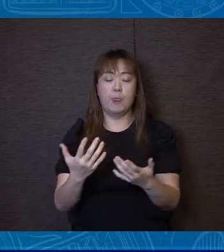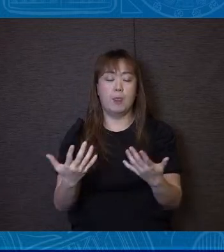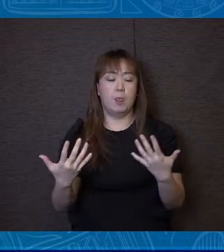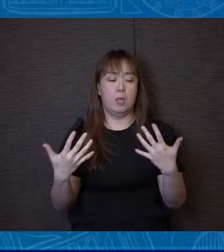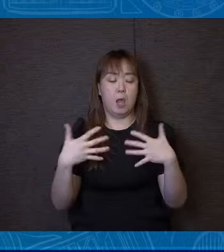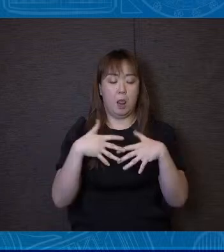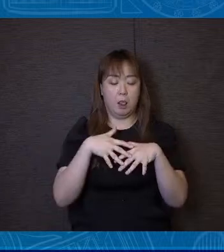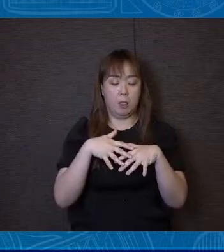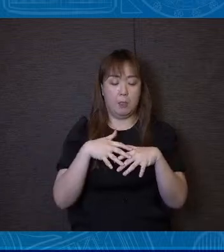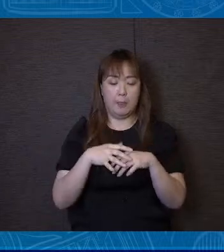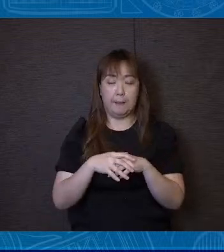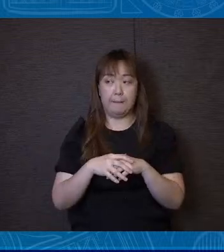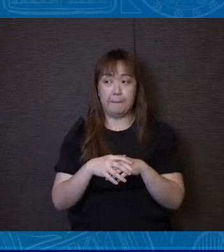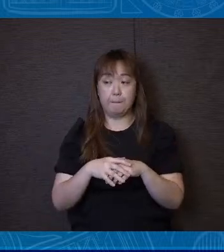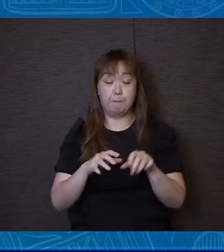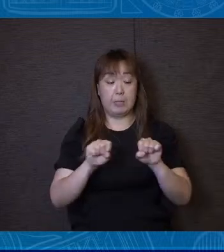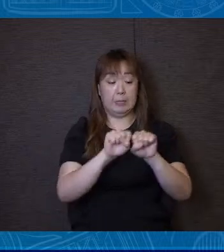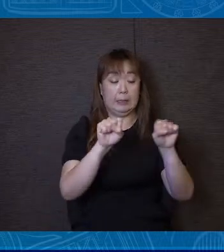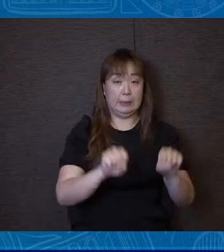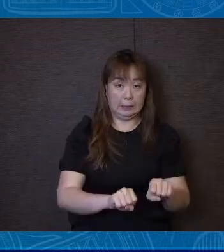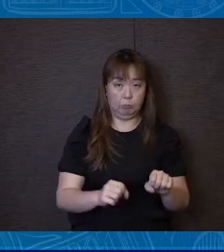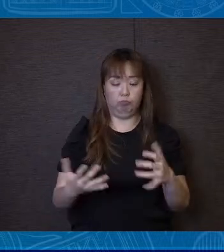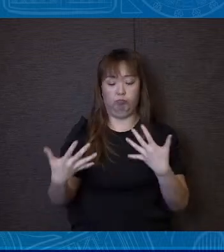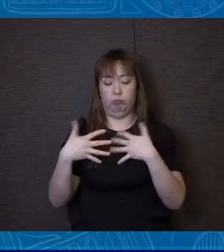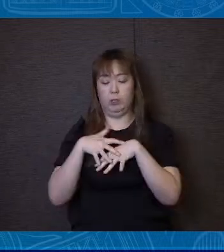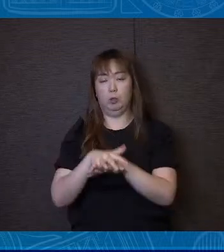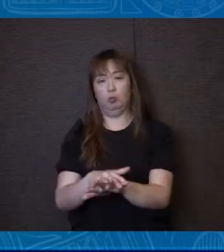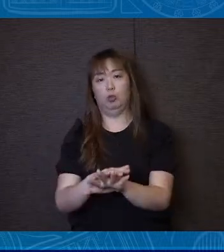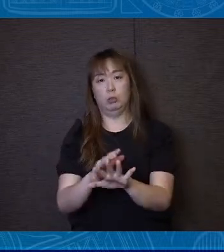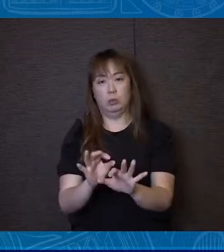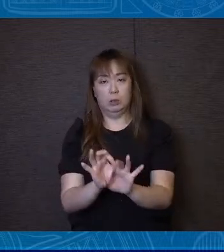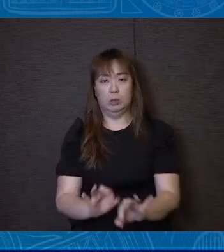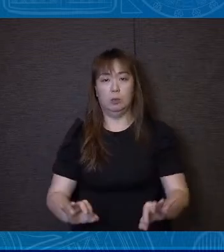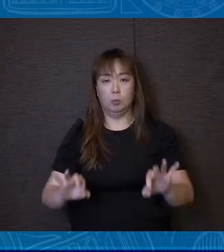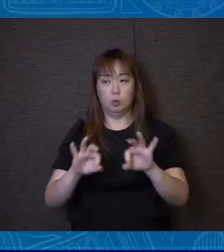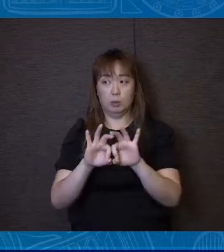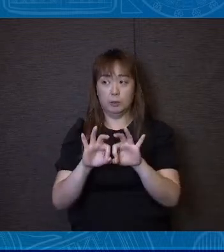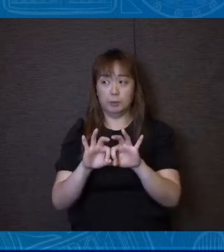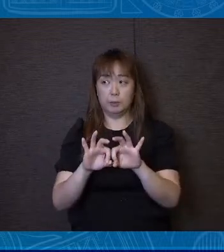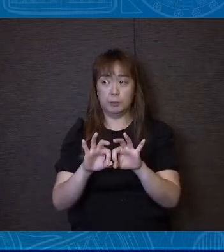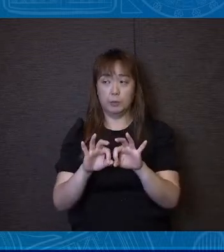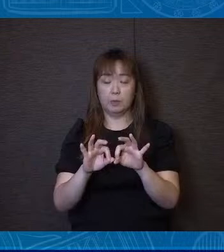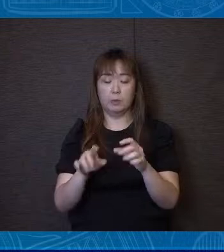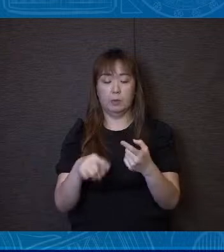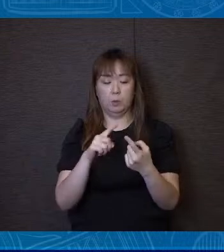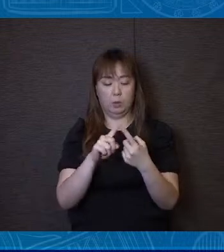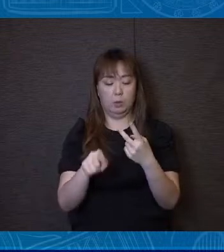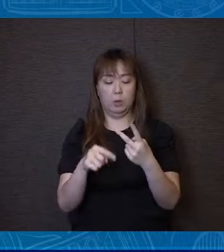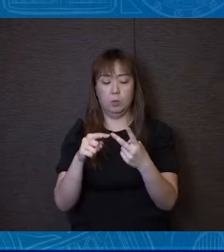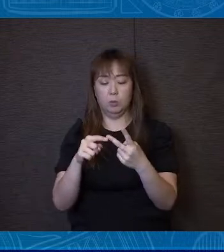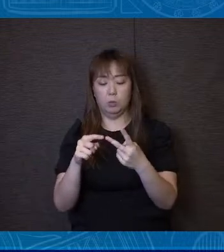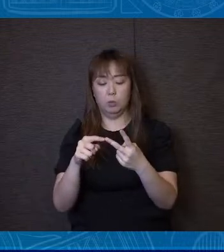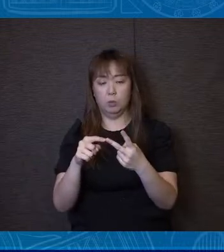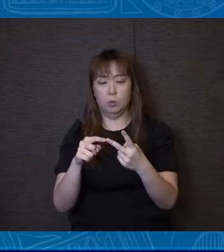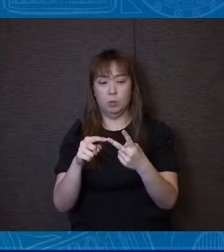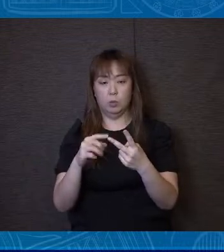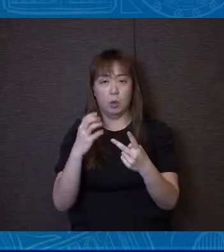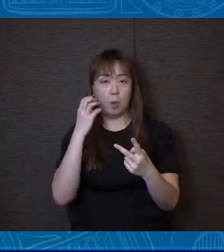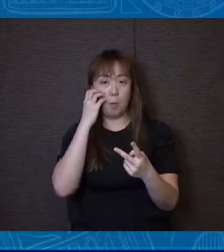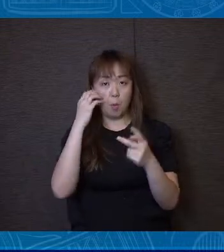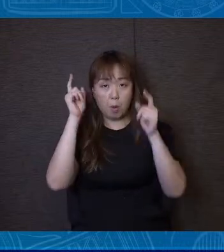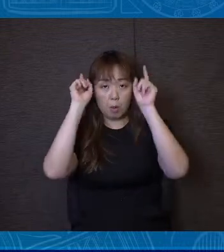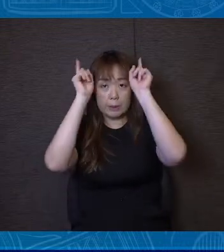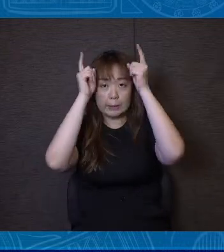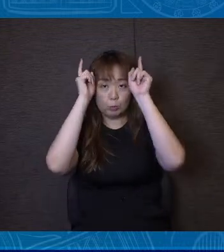integration of systems is important for this one. The second thing is mobile networks